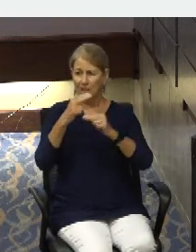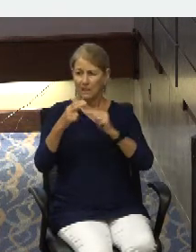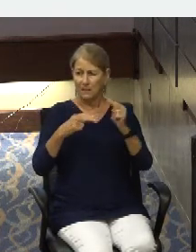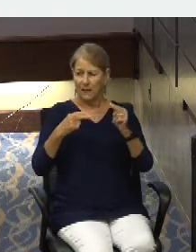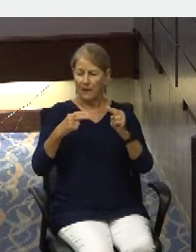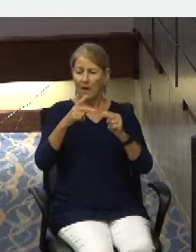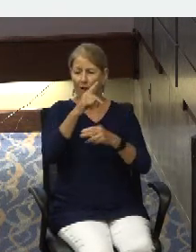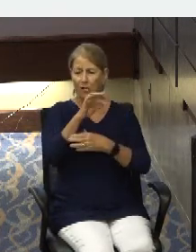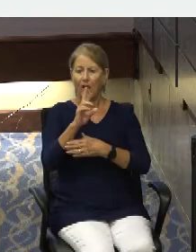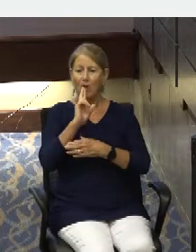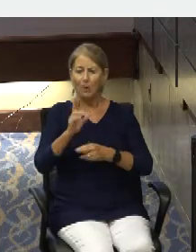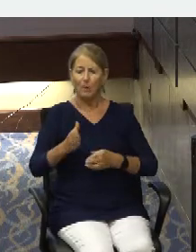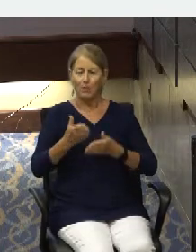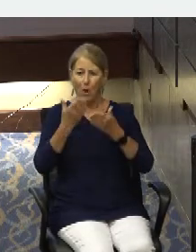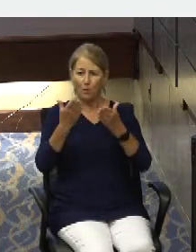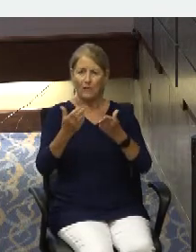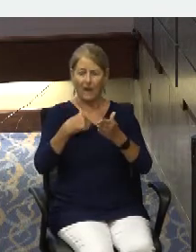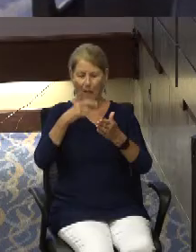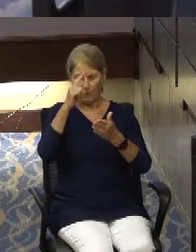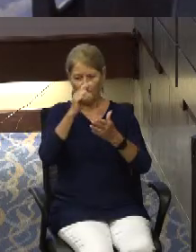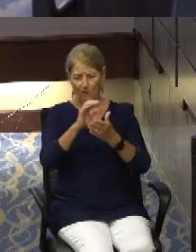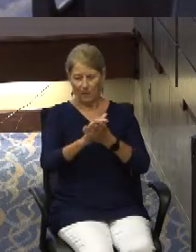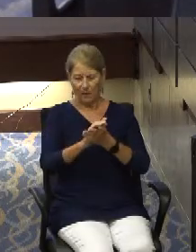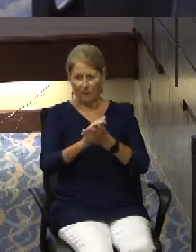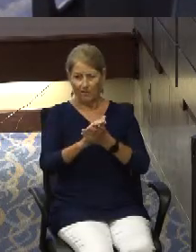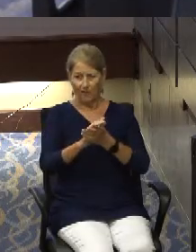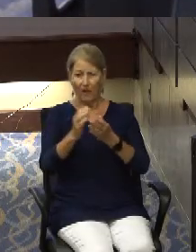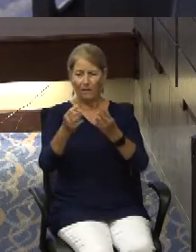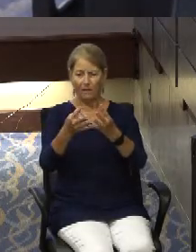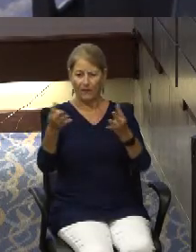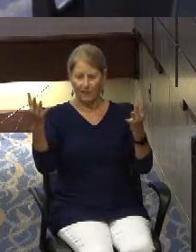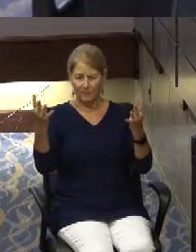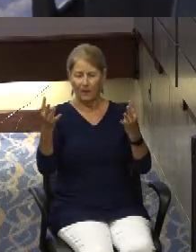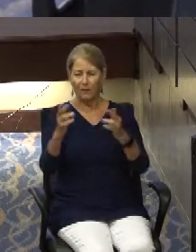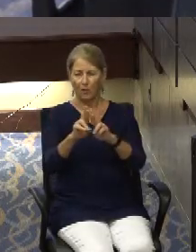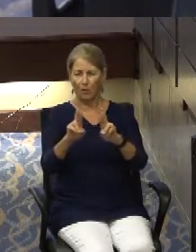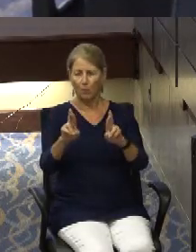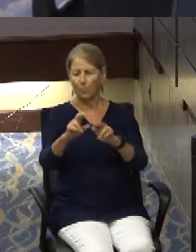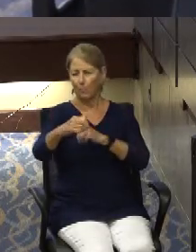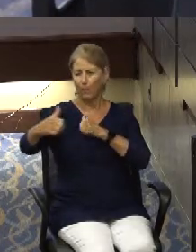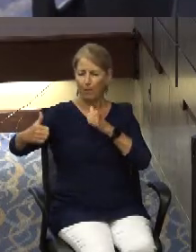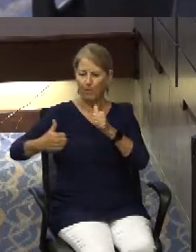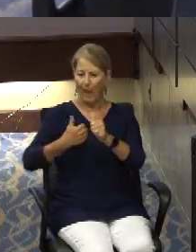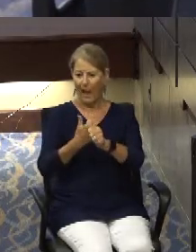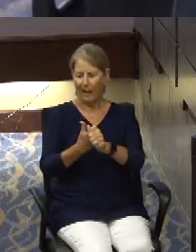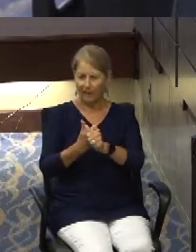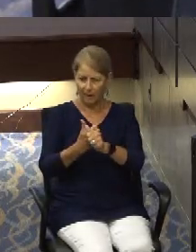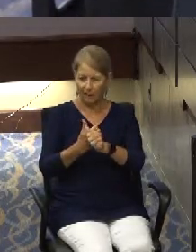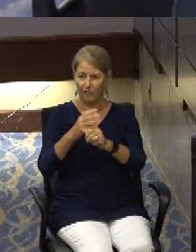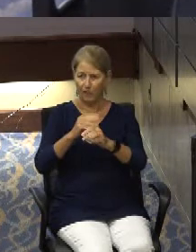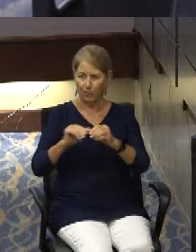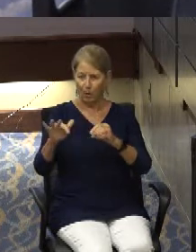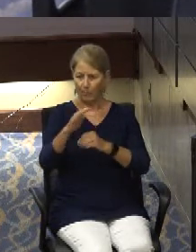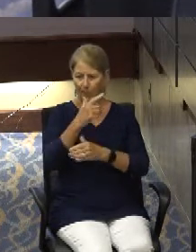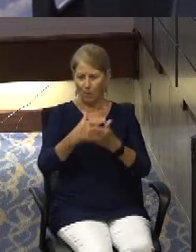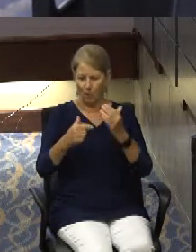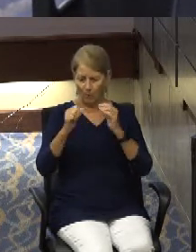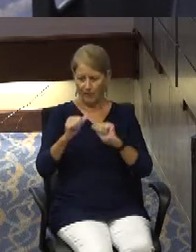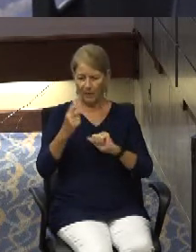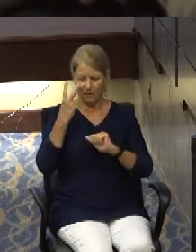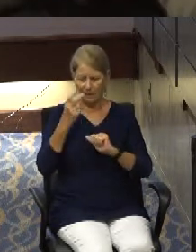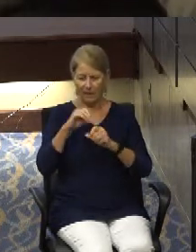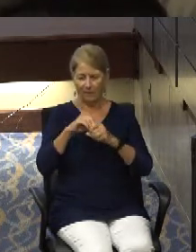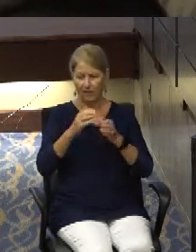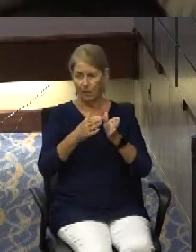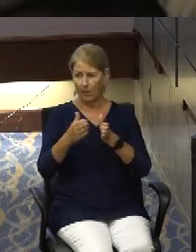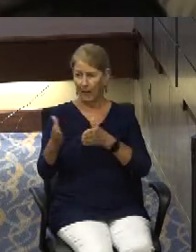They are proposing, I believe, a fence at the rear of the property. Rear? Yes, ma'am. At least from what we can see in the plans. Mm-hmm. Thank you.